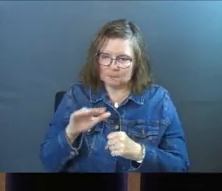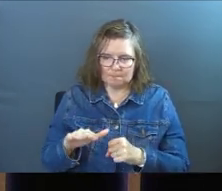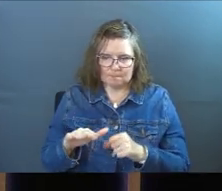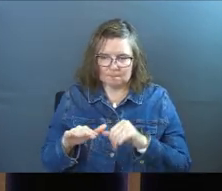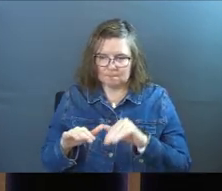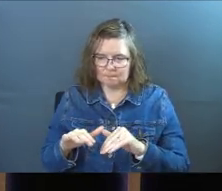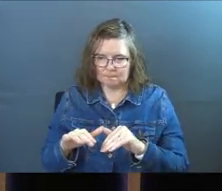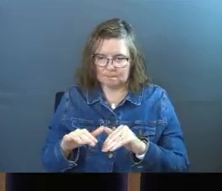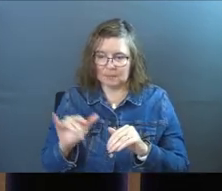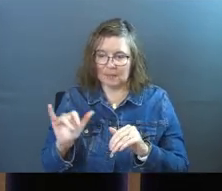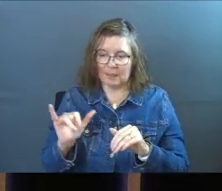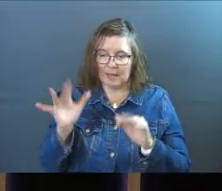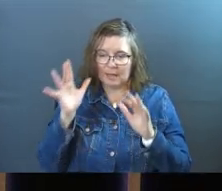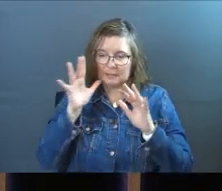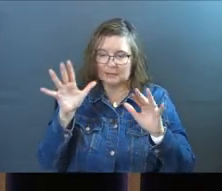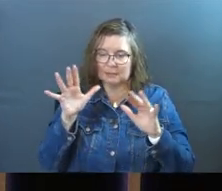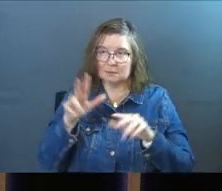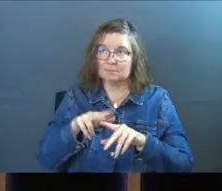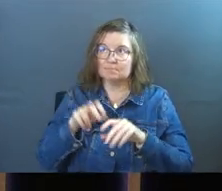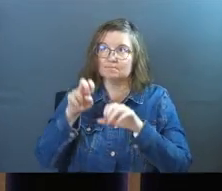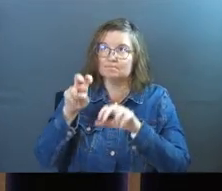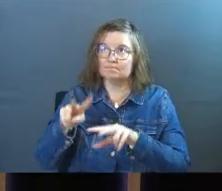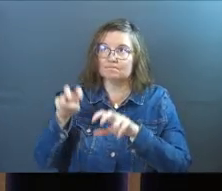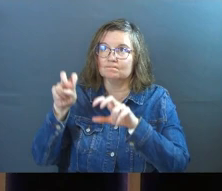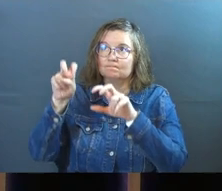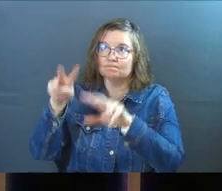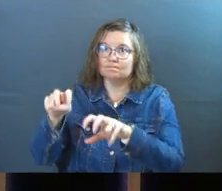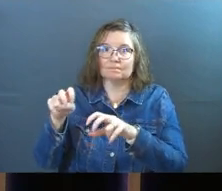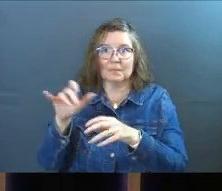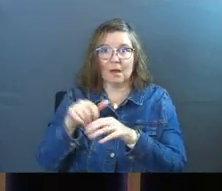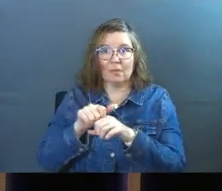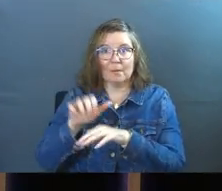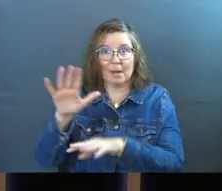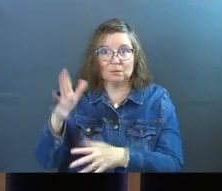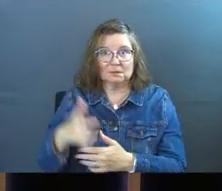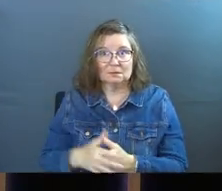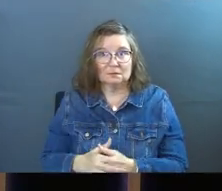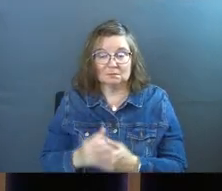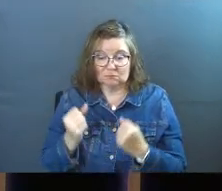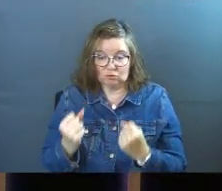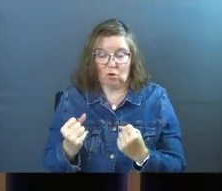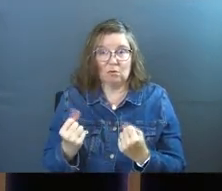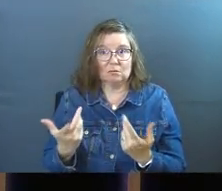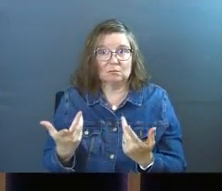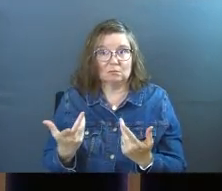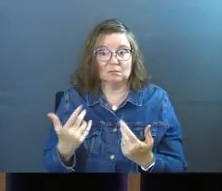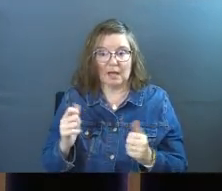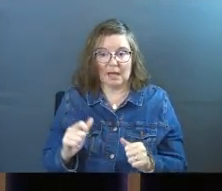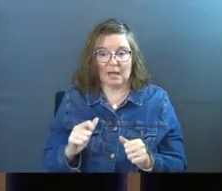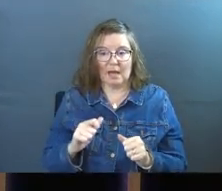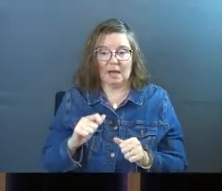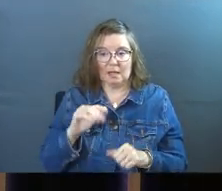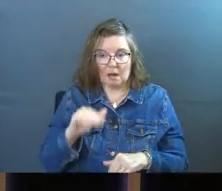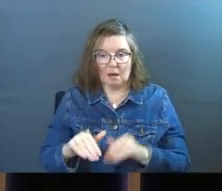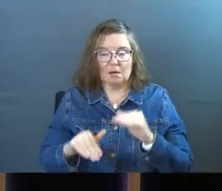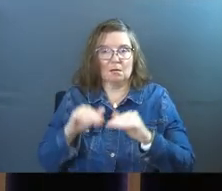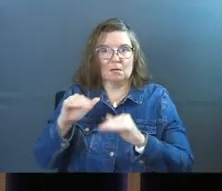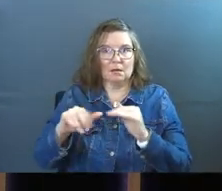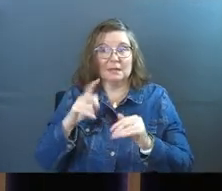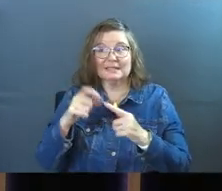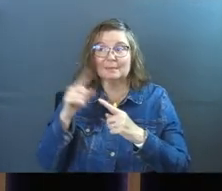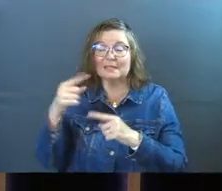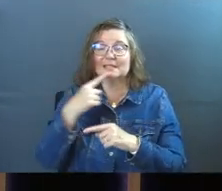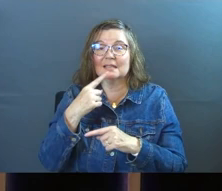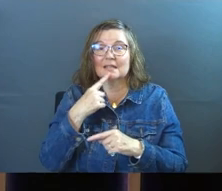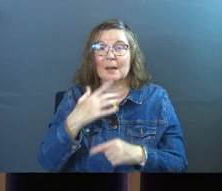You make me like a deer up on the mountains, right? On the heights. I'm able to tread upon the heights.